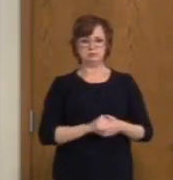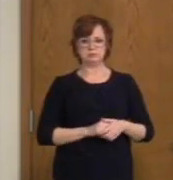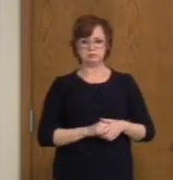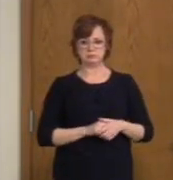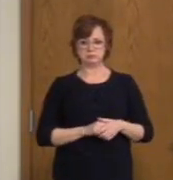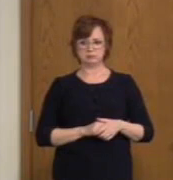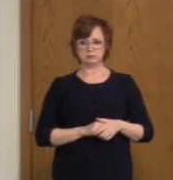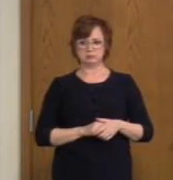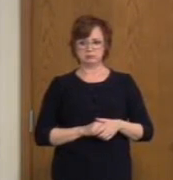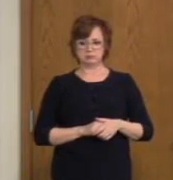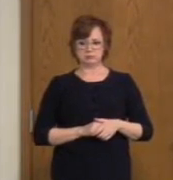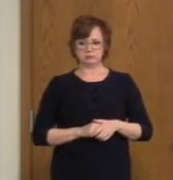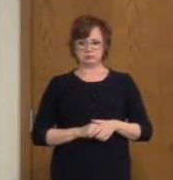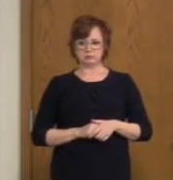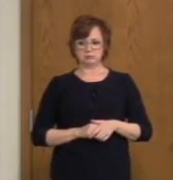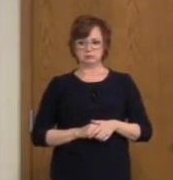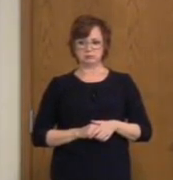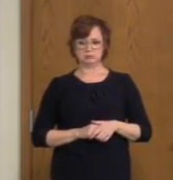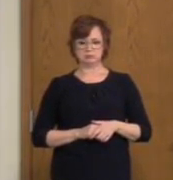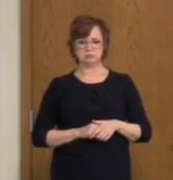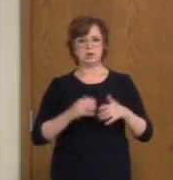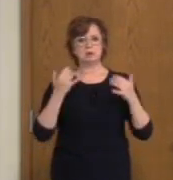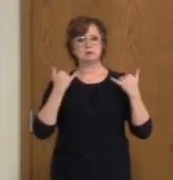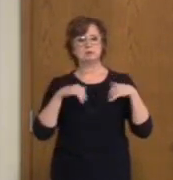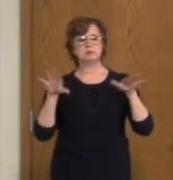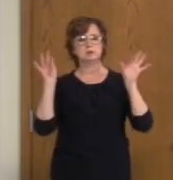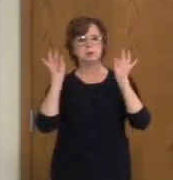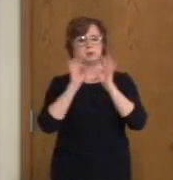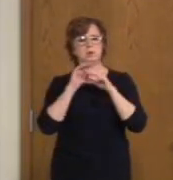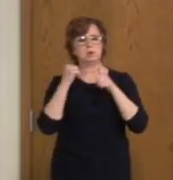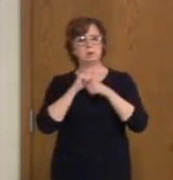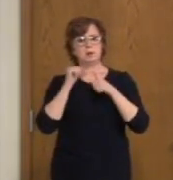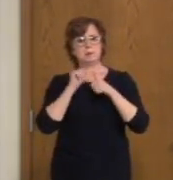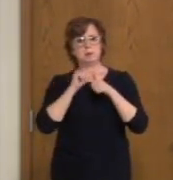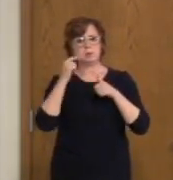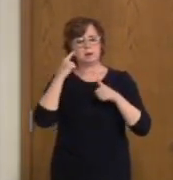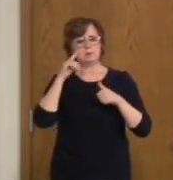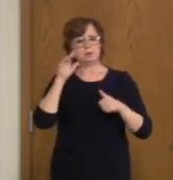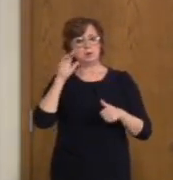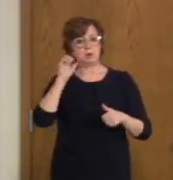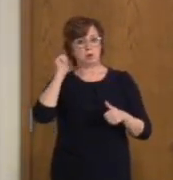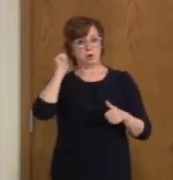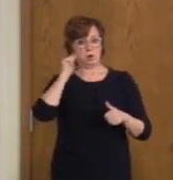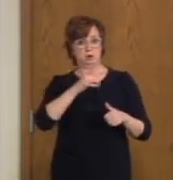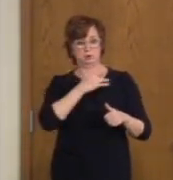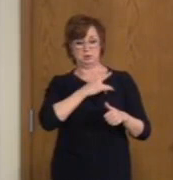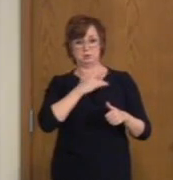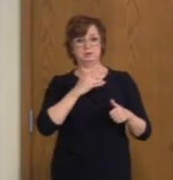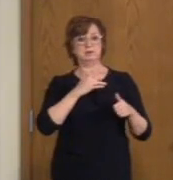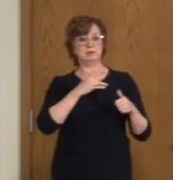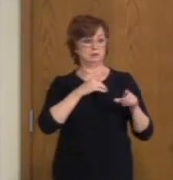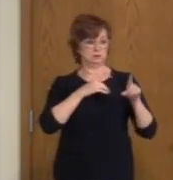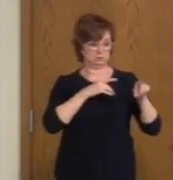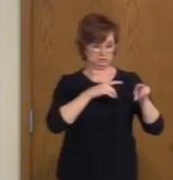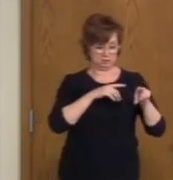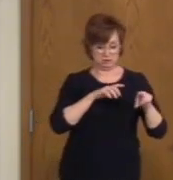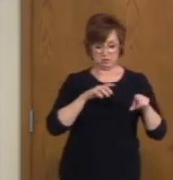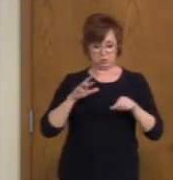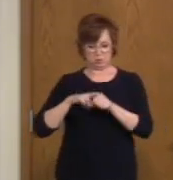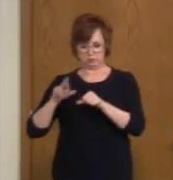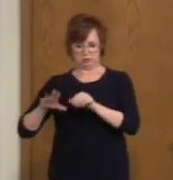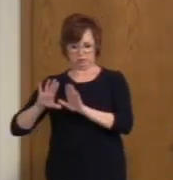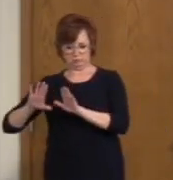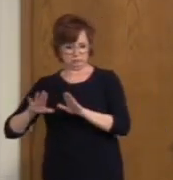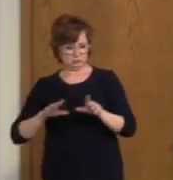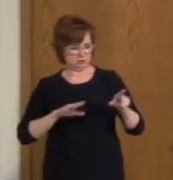But I must say this is a caution for us throughout Saskatchewan, where we can, in some cases, have larger gatherings, either as a household